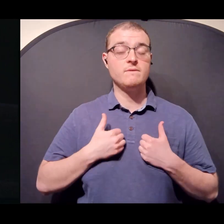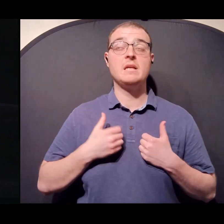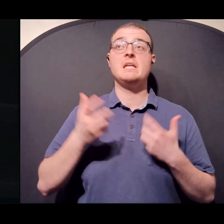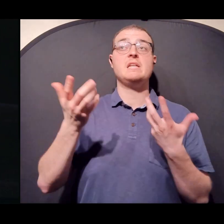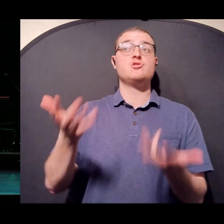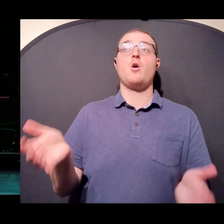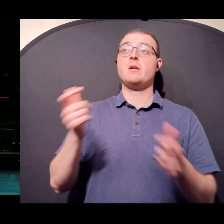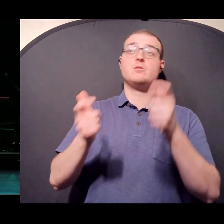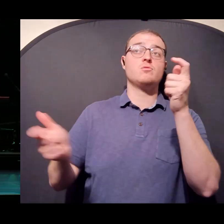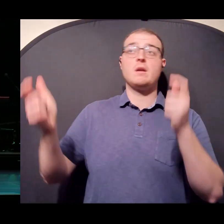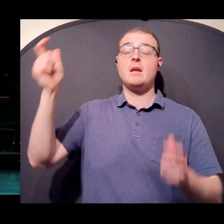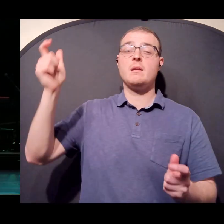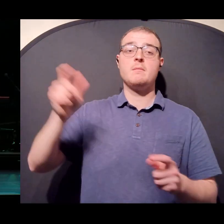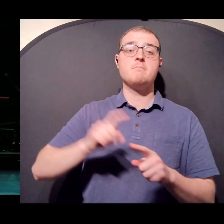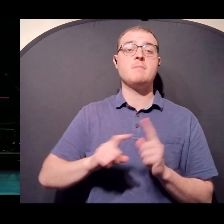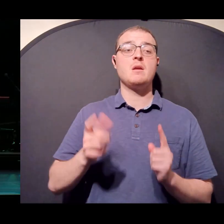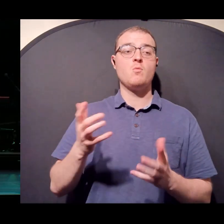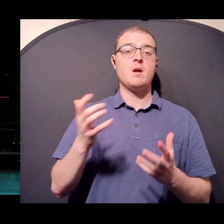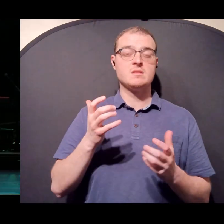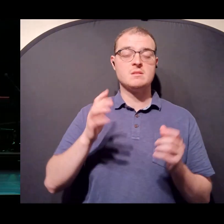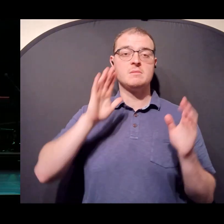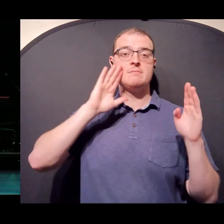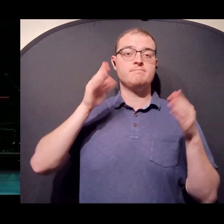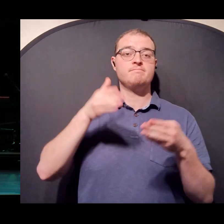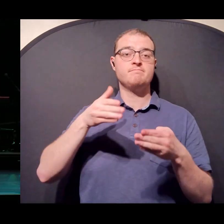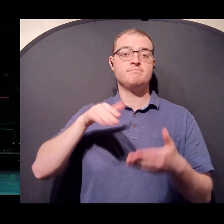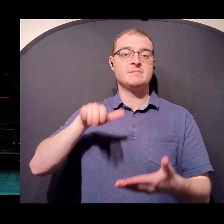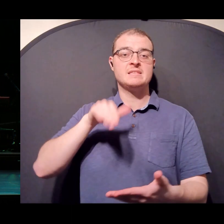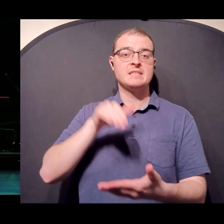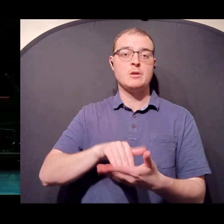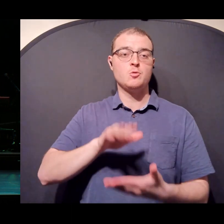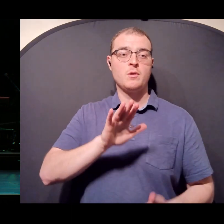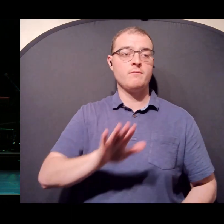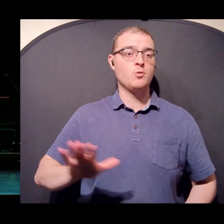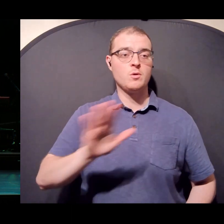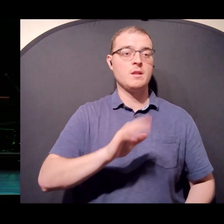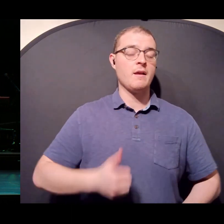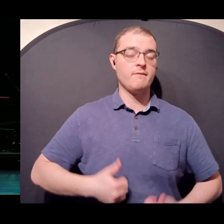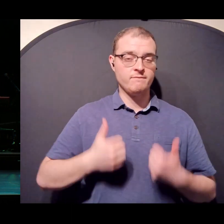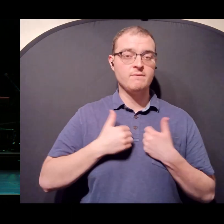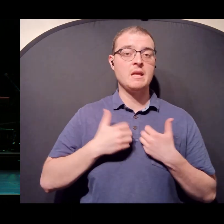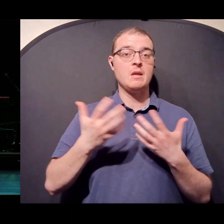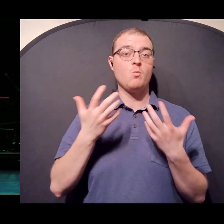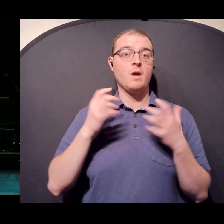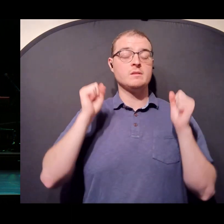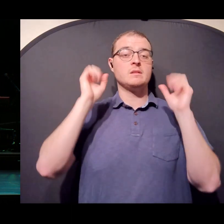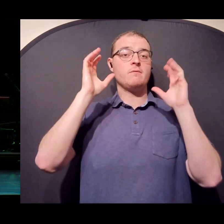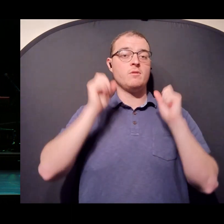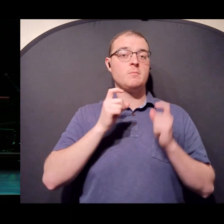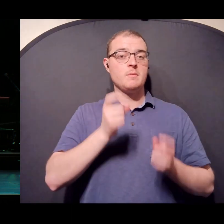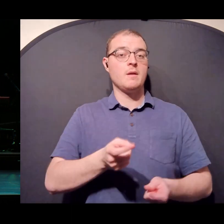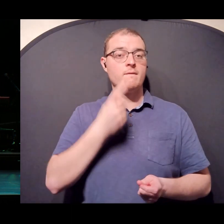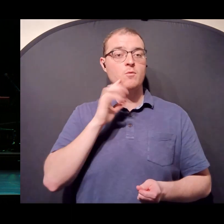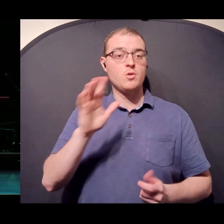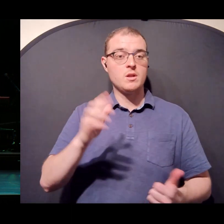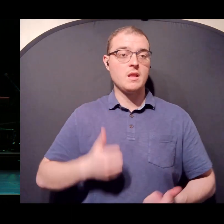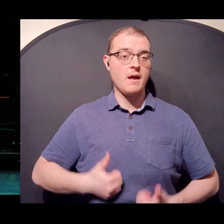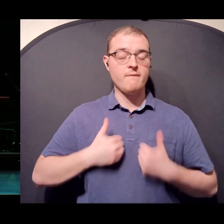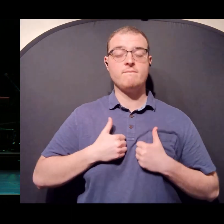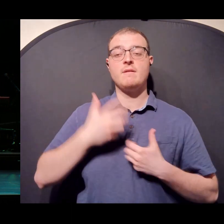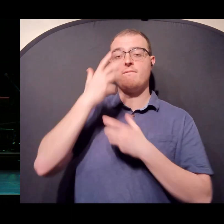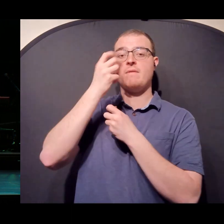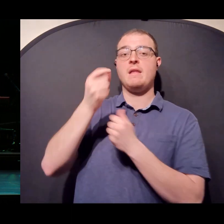great in your life. He wants to bring about a great Christmas miracle, and faith is the first step towards that